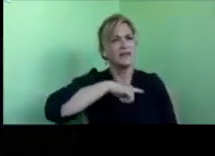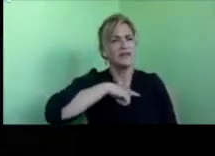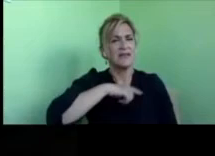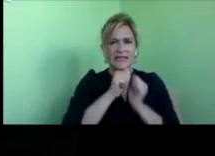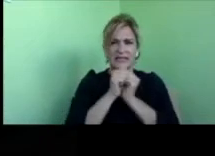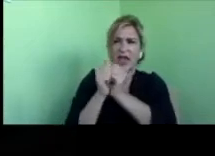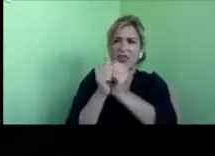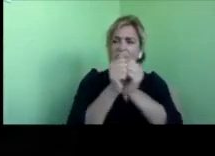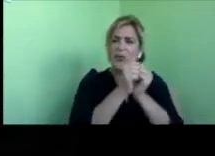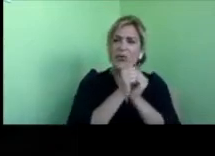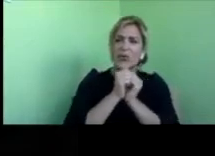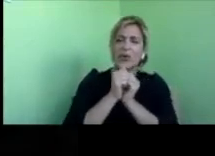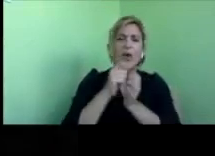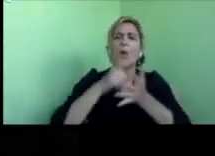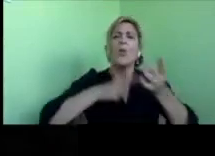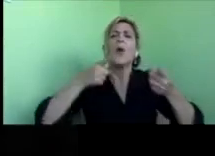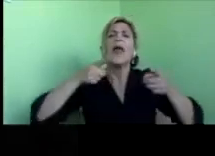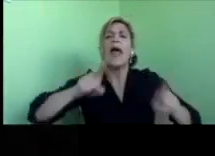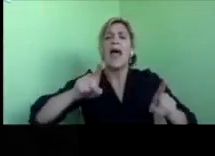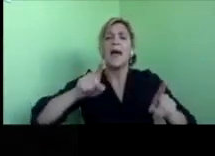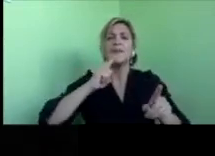What happens in the glorious middle?